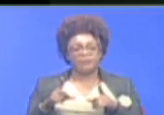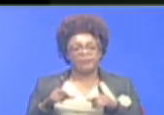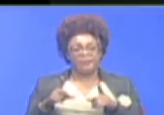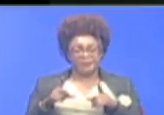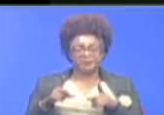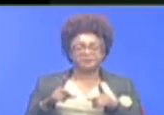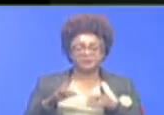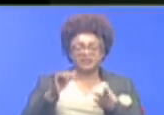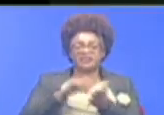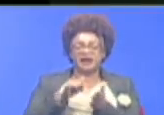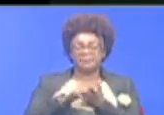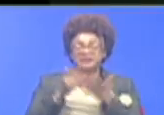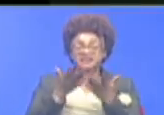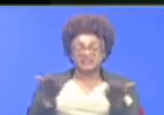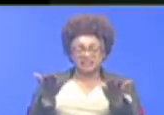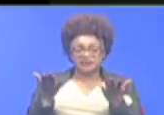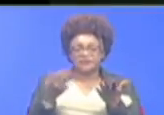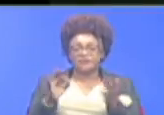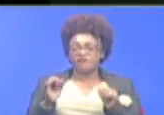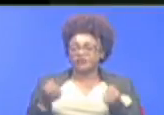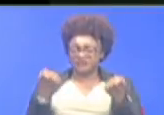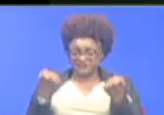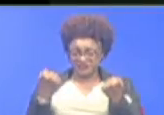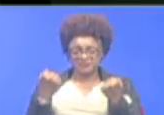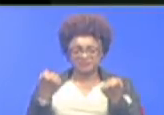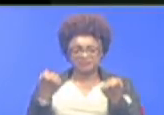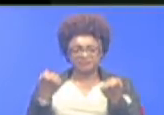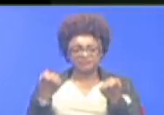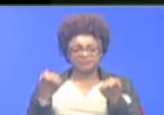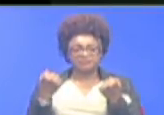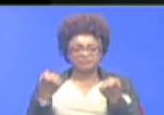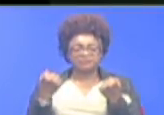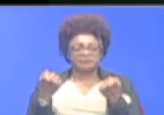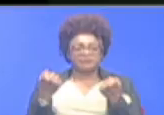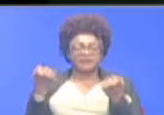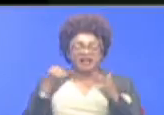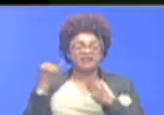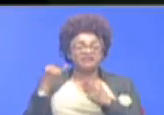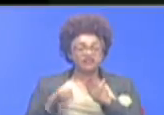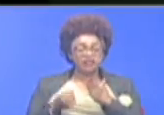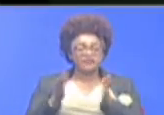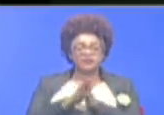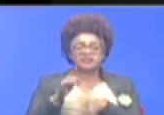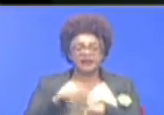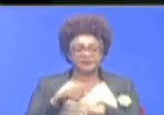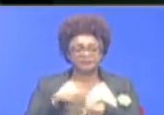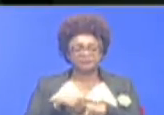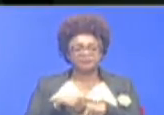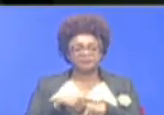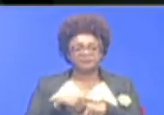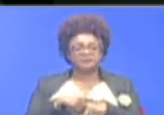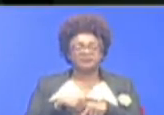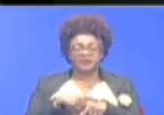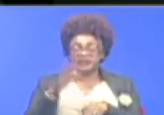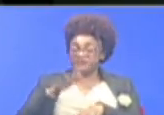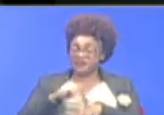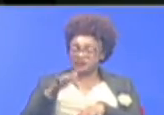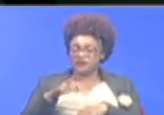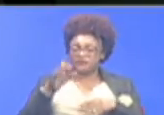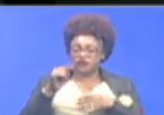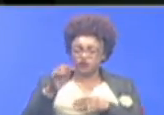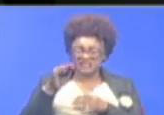threshold that has been set for safety. And eventually, with time, the cumulative effect of these toxins in